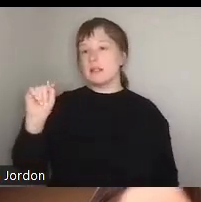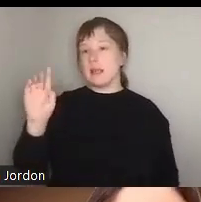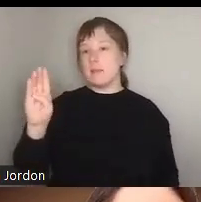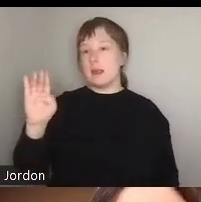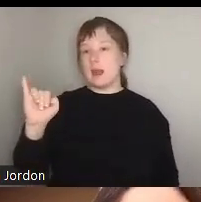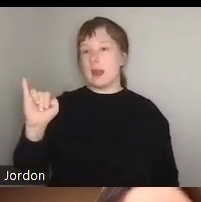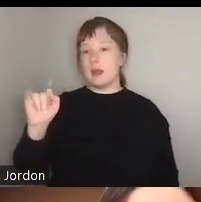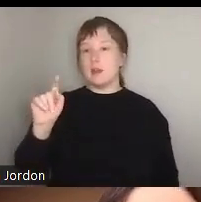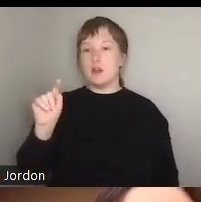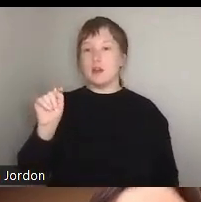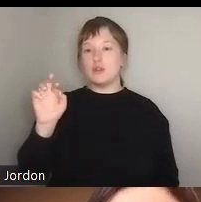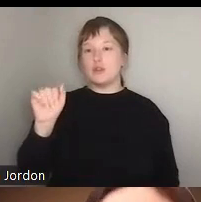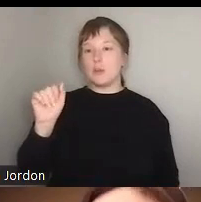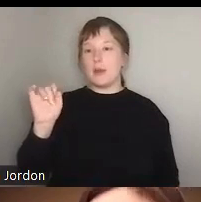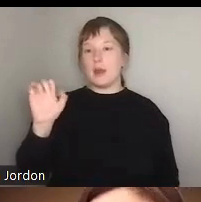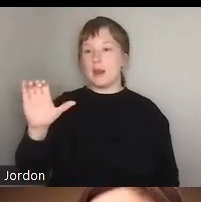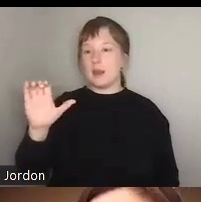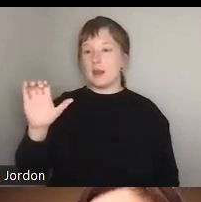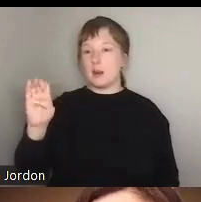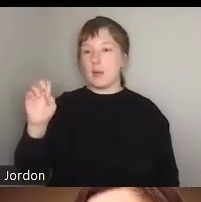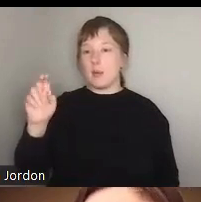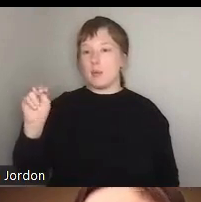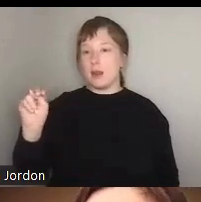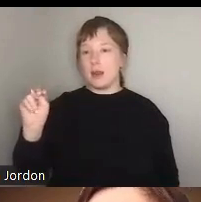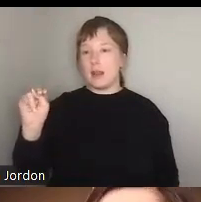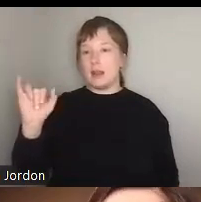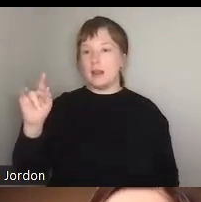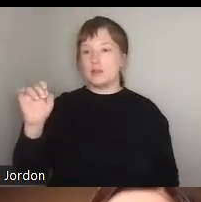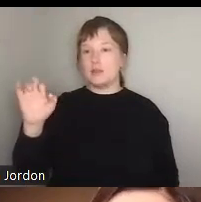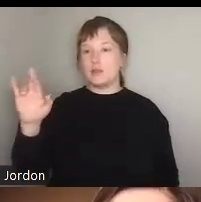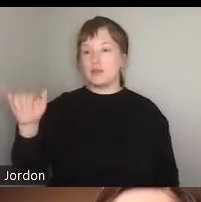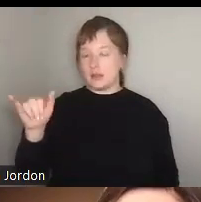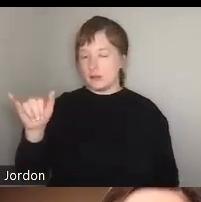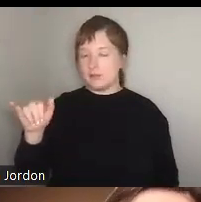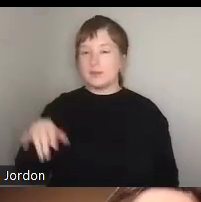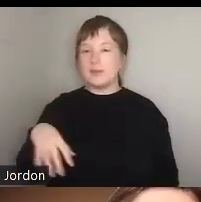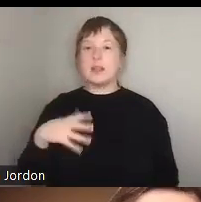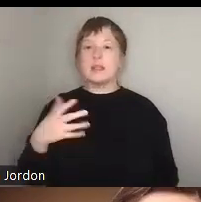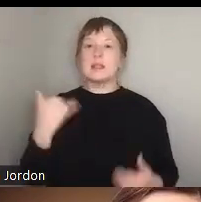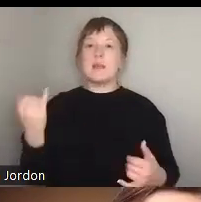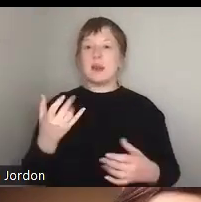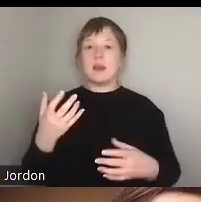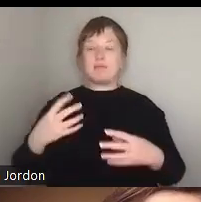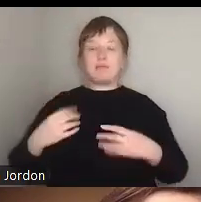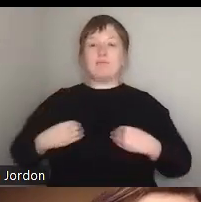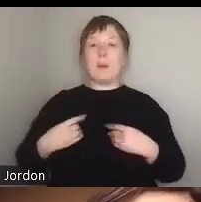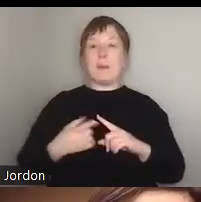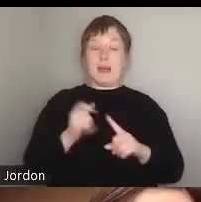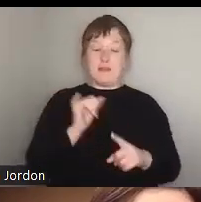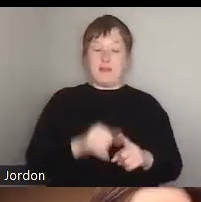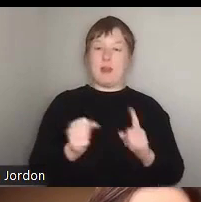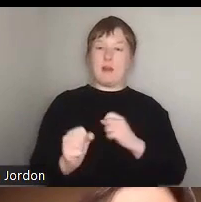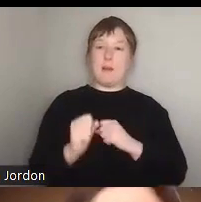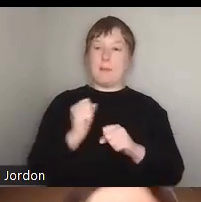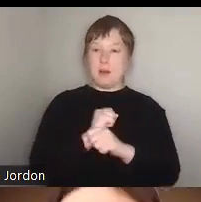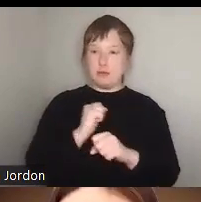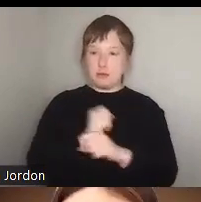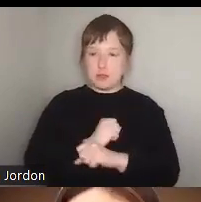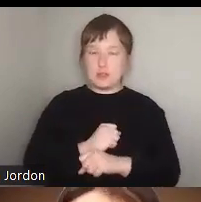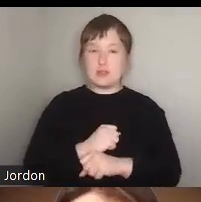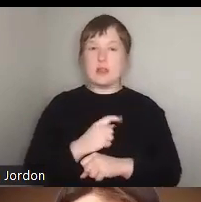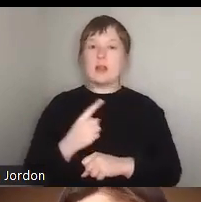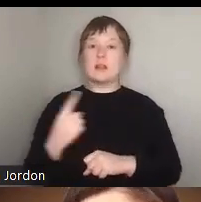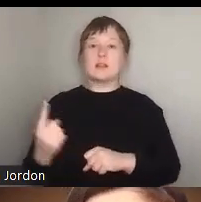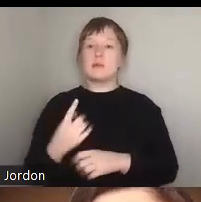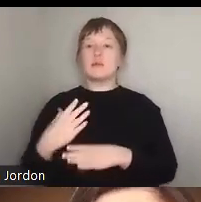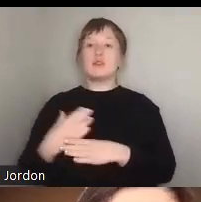injury. And that's something that stays with someone. It's a disability that they acquired because of the abuse. I have someone who shares a story,